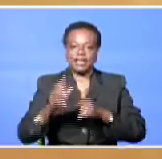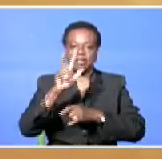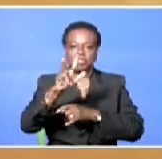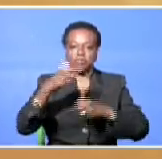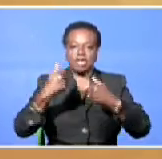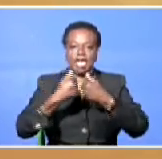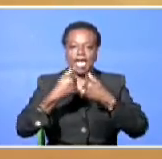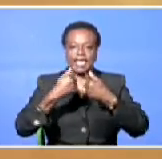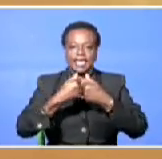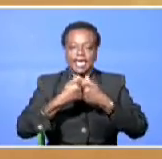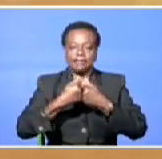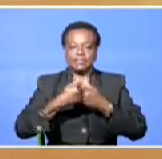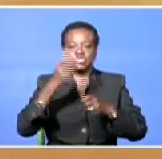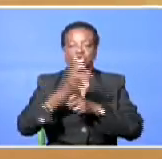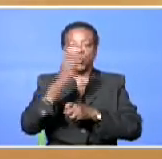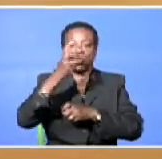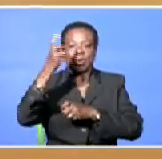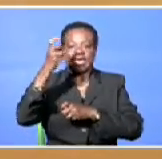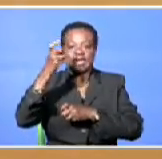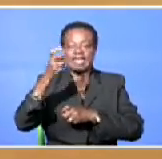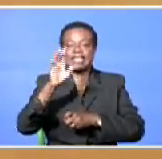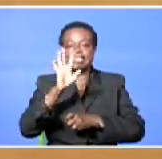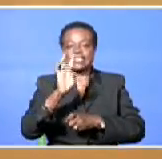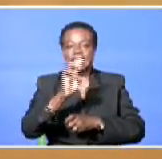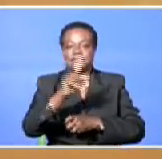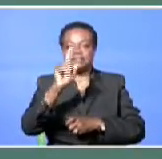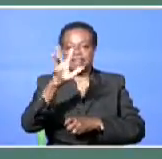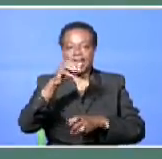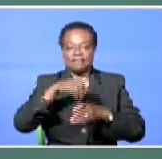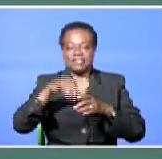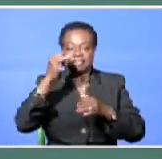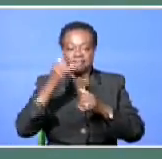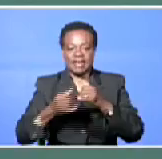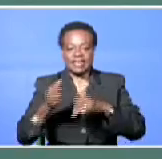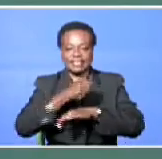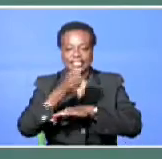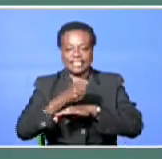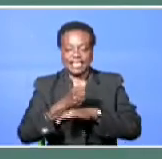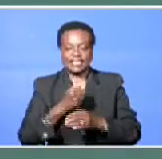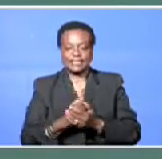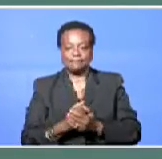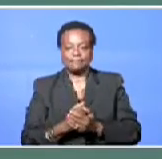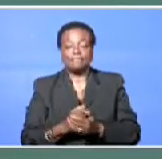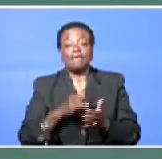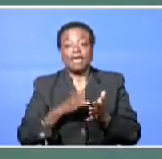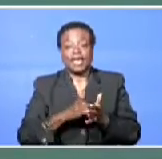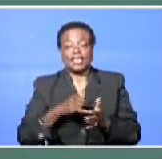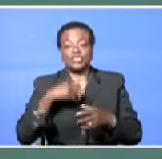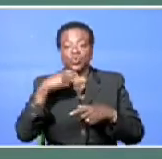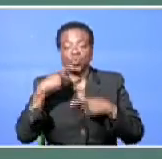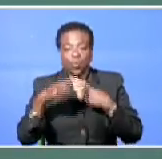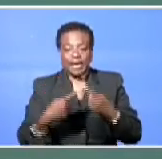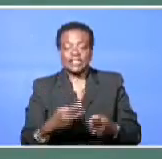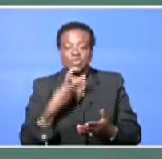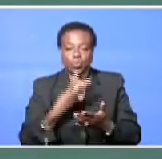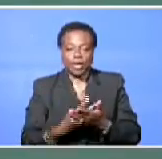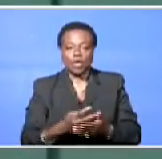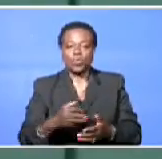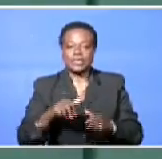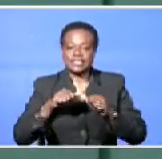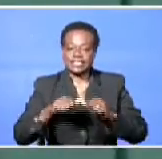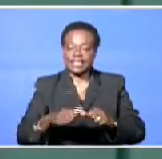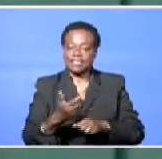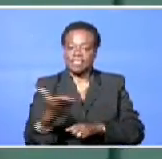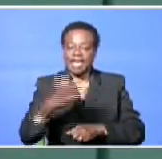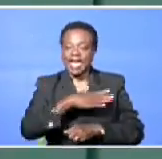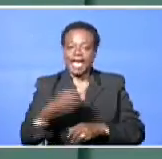to put the match away, winning 7-5 in the final set. It went longer than I expected it to be, but we had to stay out there and fight all day. The